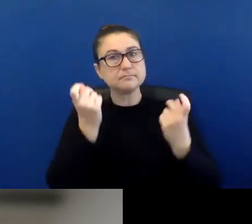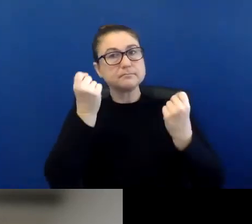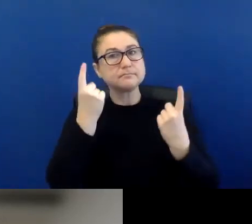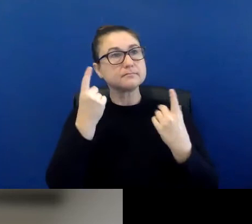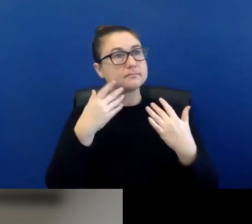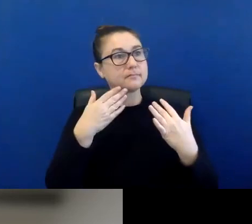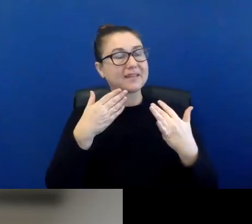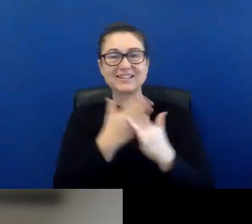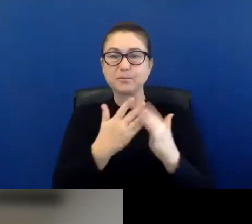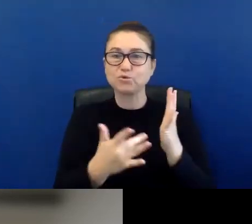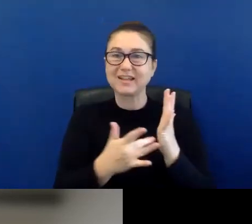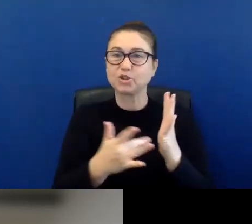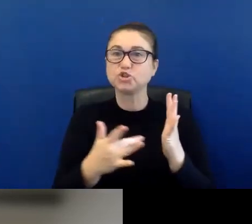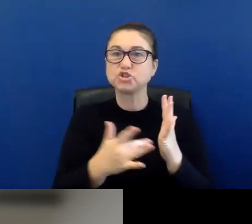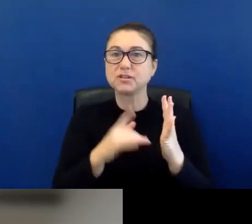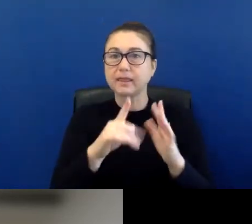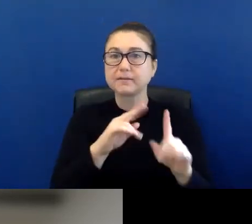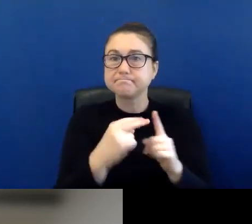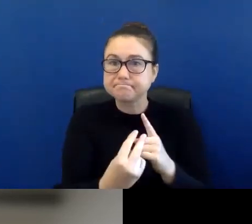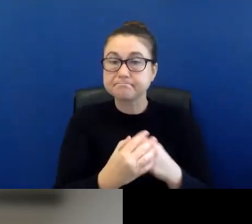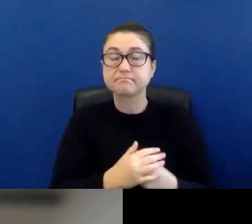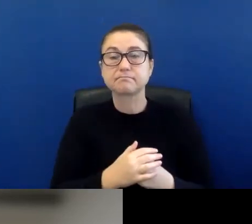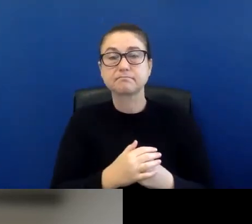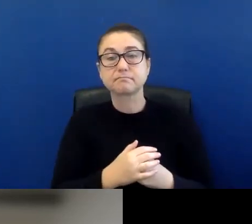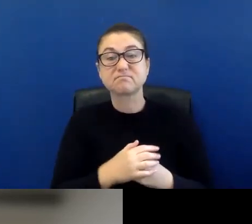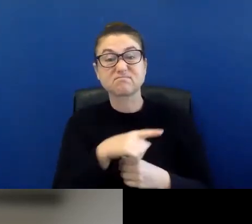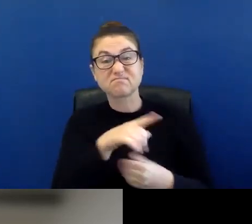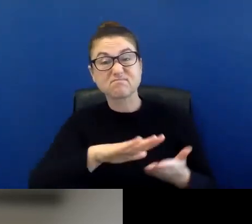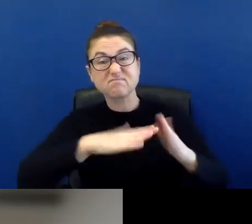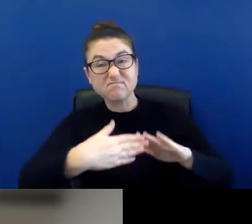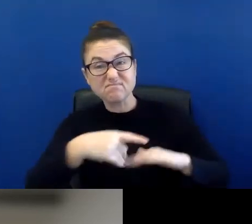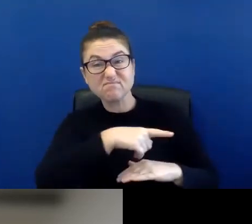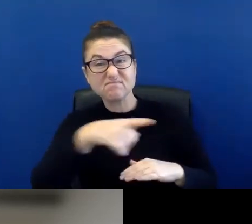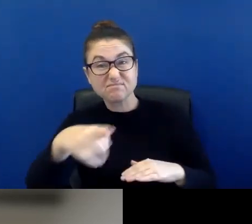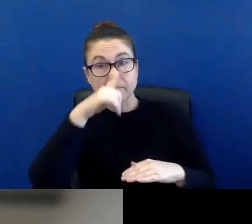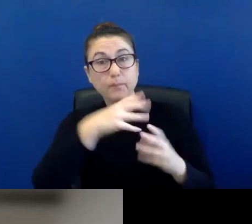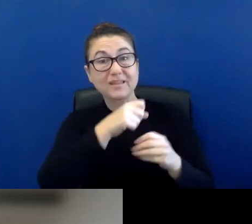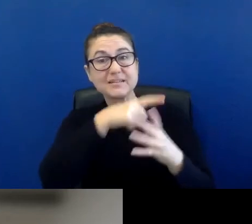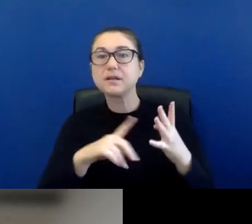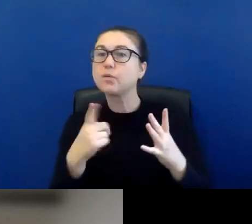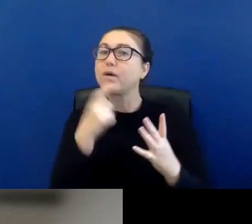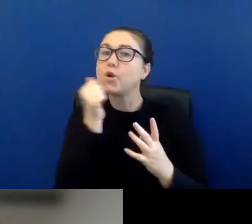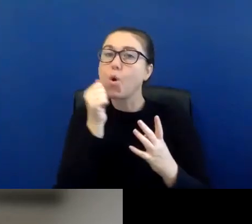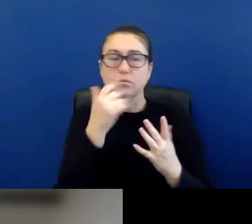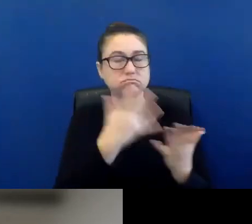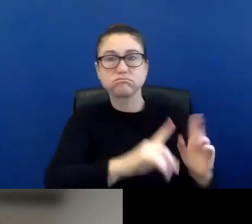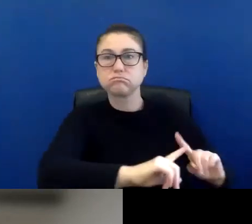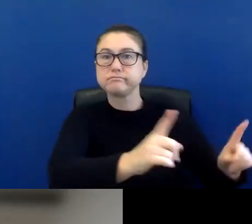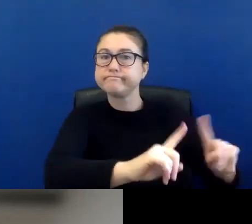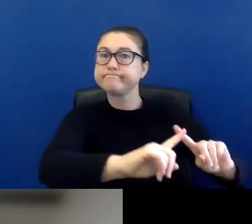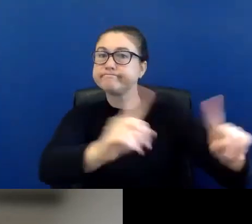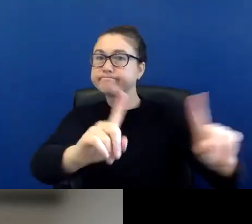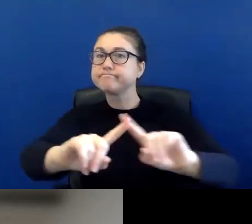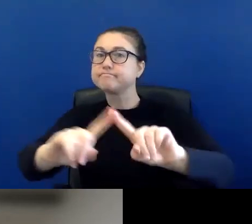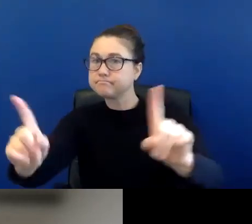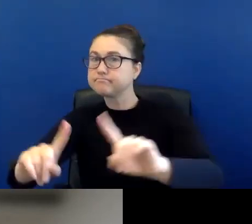accessible technology. What we know about people with disability in the community is that they are diverse, but also that disability itself